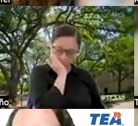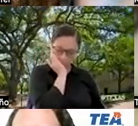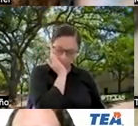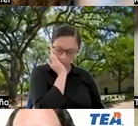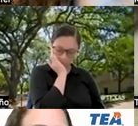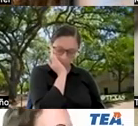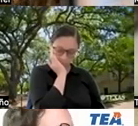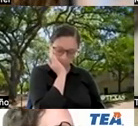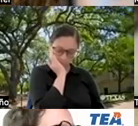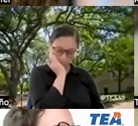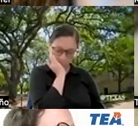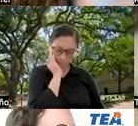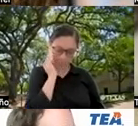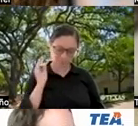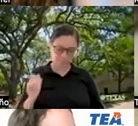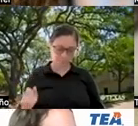Present.